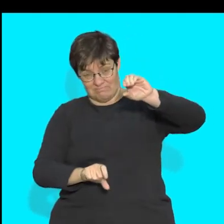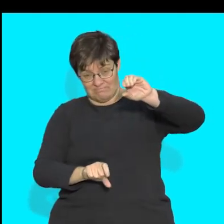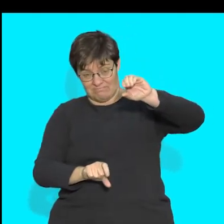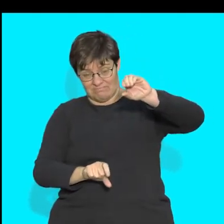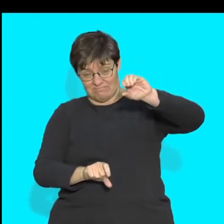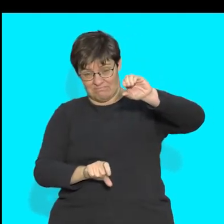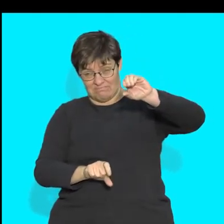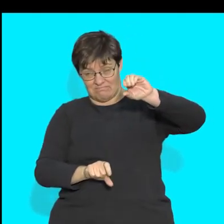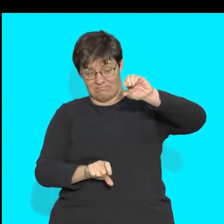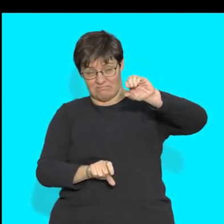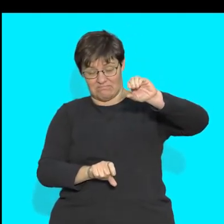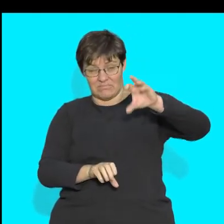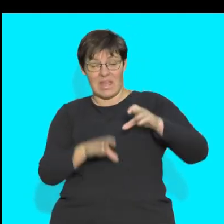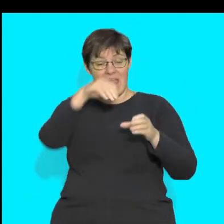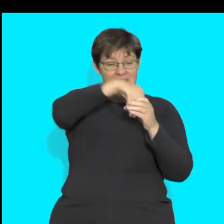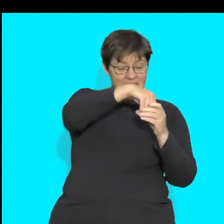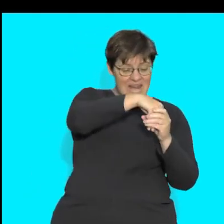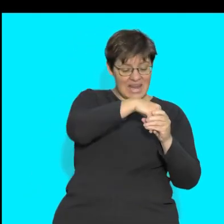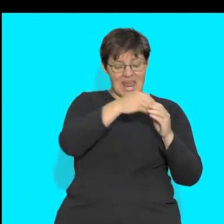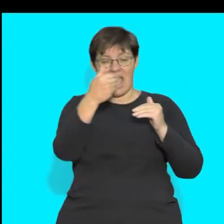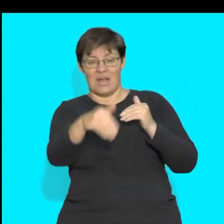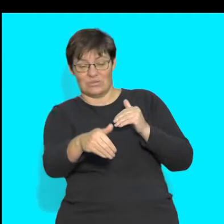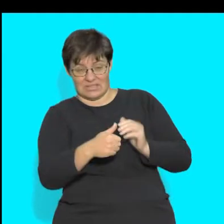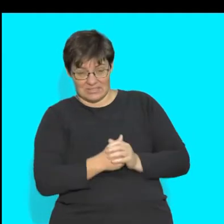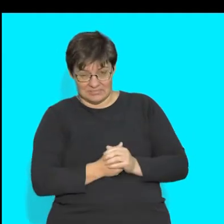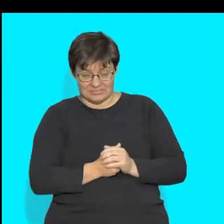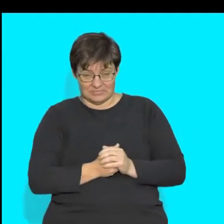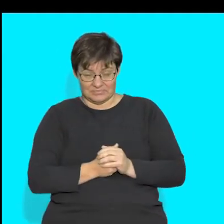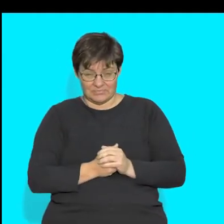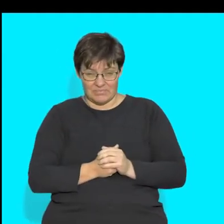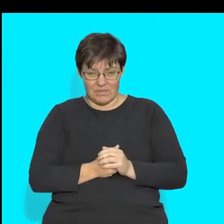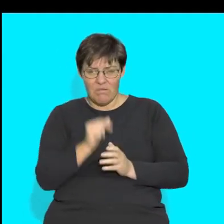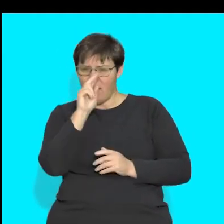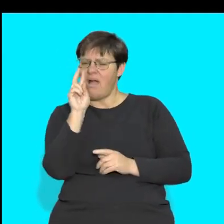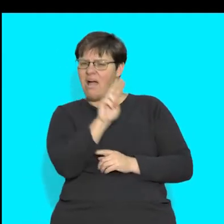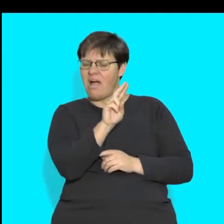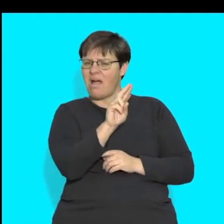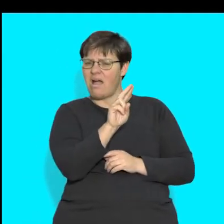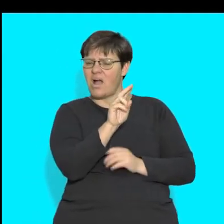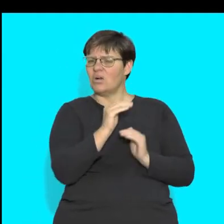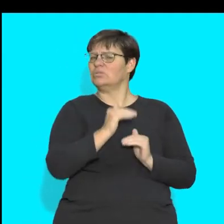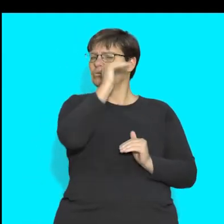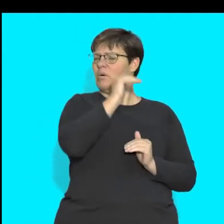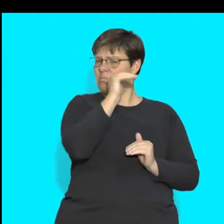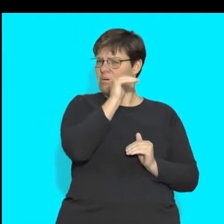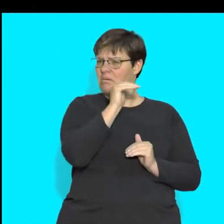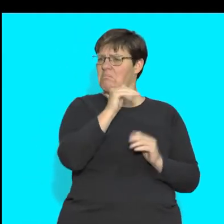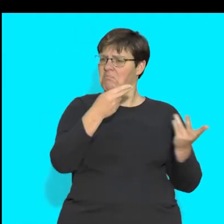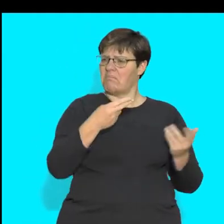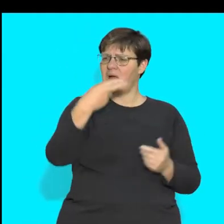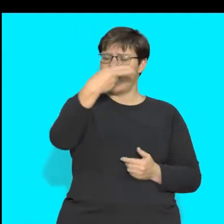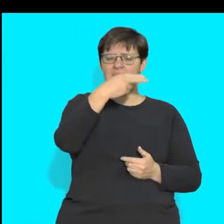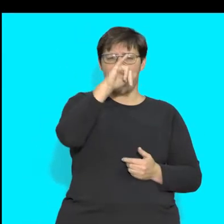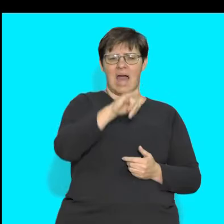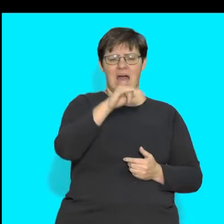an inner and an outer. And what do we notice? That the top, the heads, are hydrophilic. What does